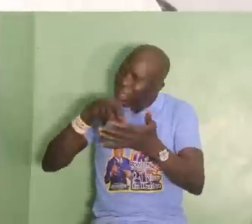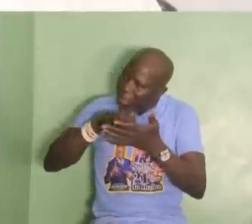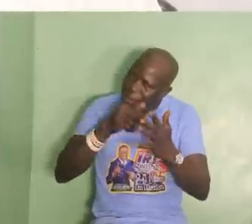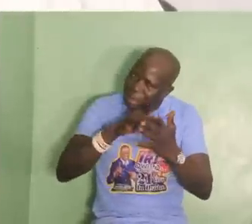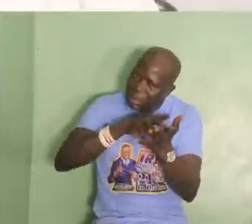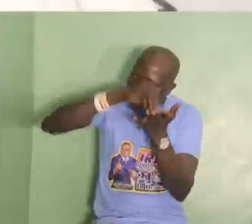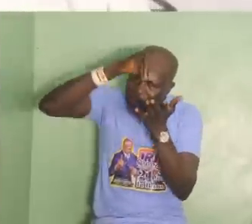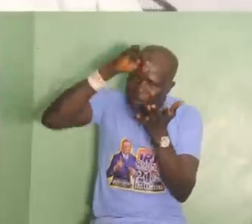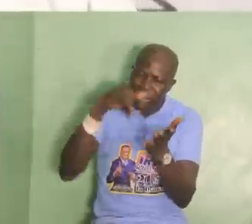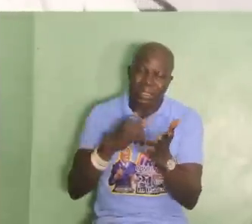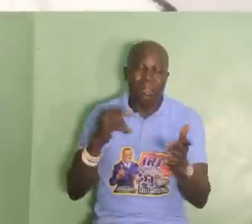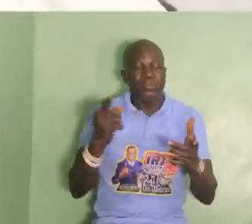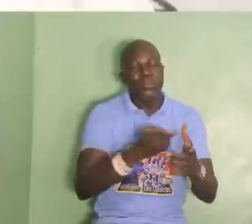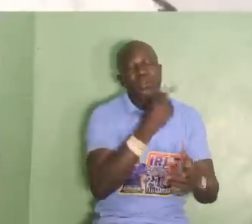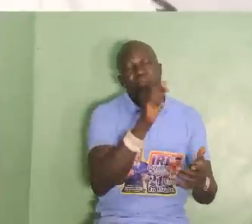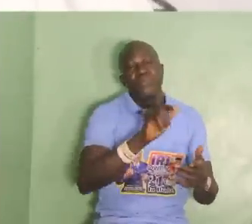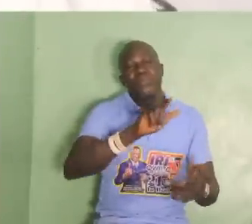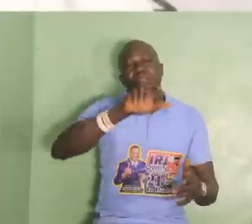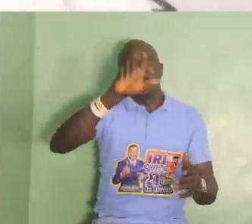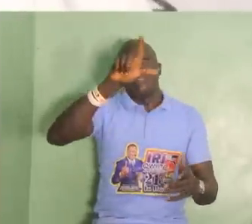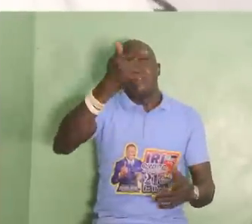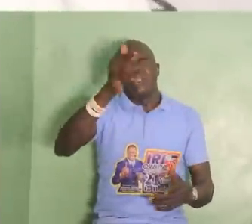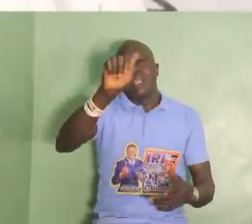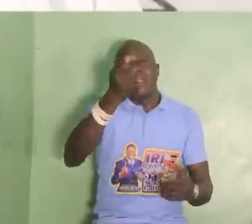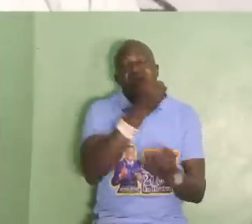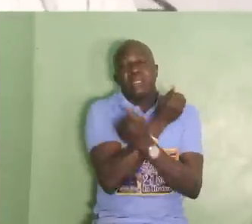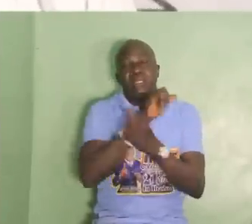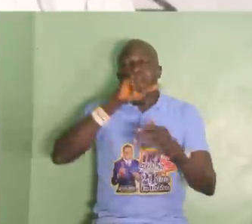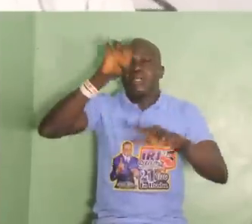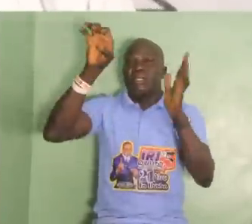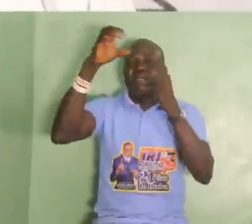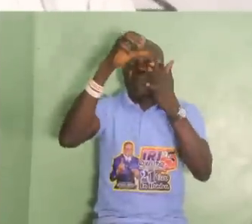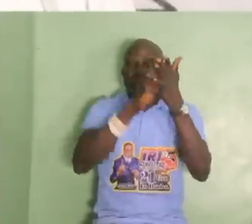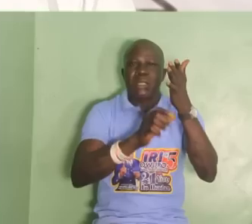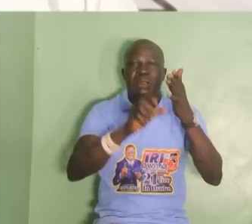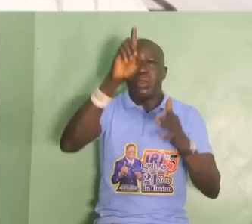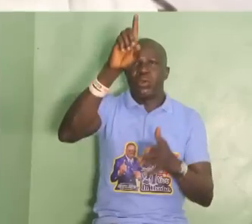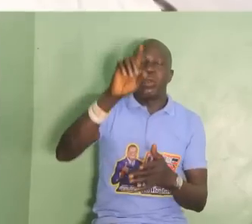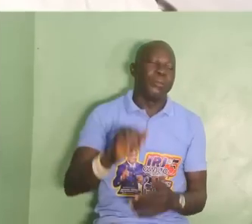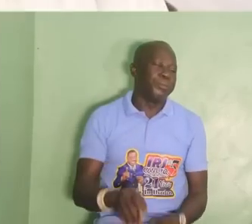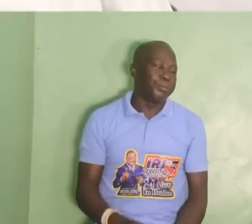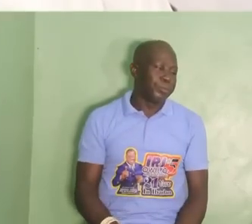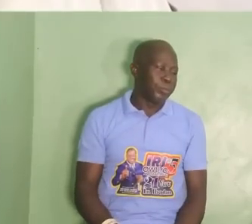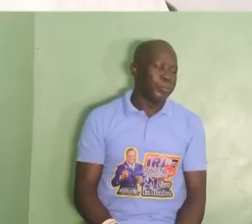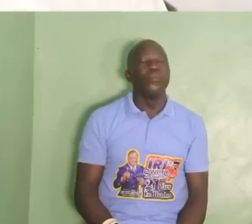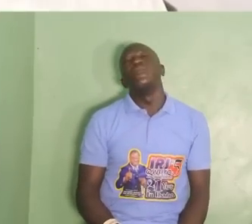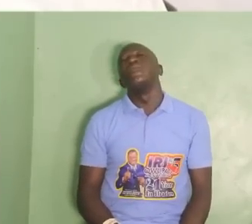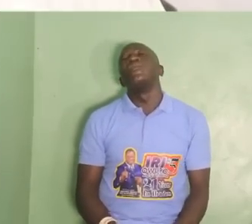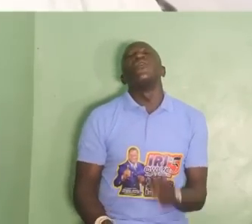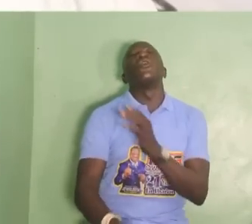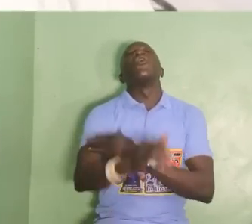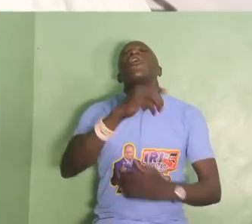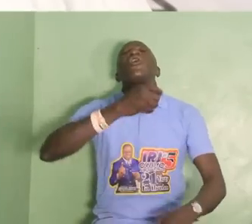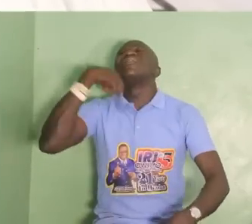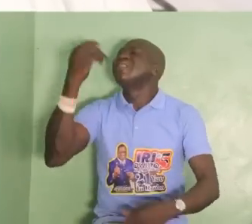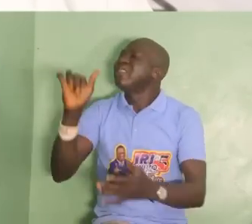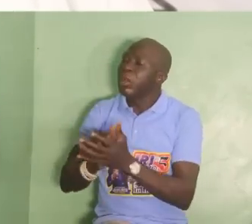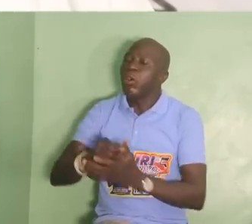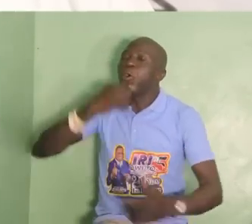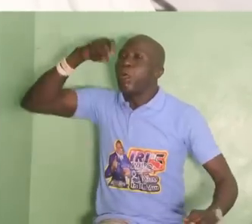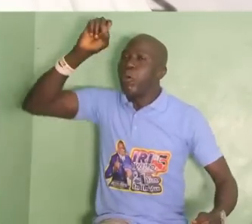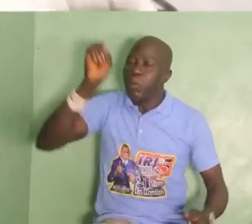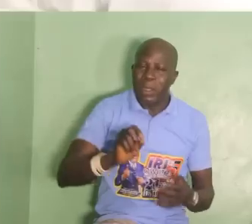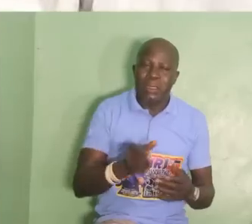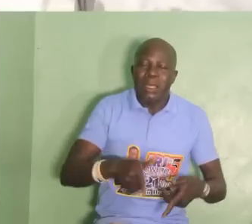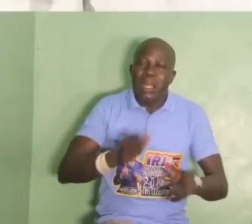paper. If you see paper, you pay for lowo. You want to call it money. Then one babu kono we. You have taken away blessing. So them go isena ni agbara oko. And you know that work